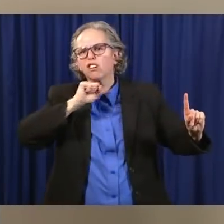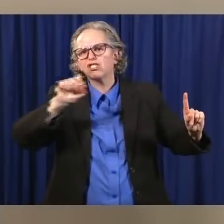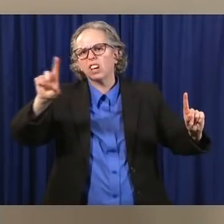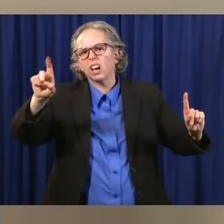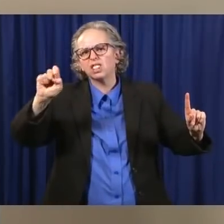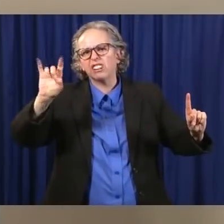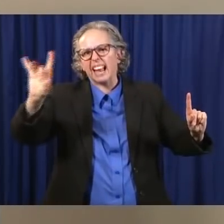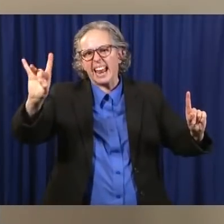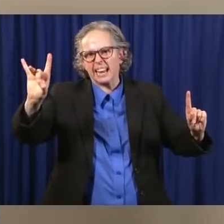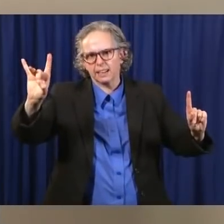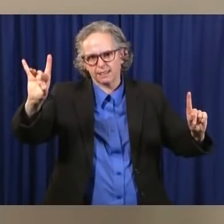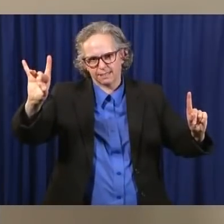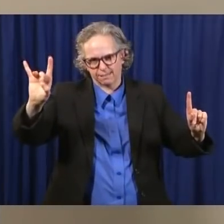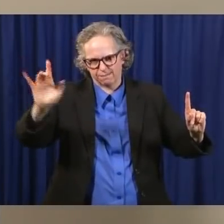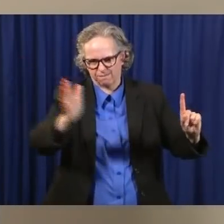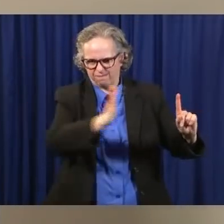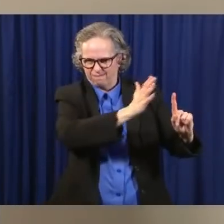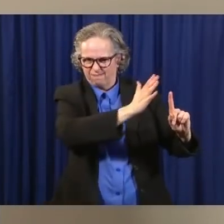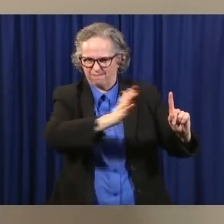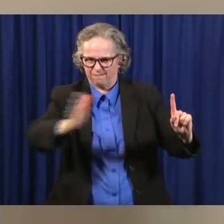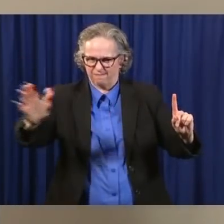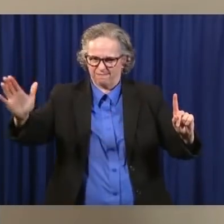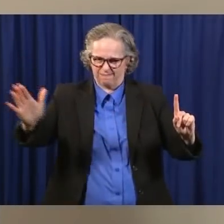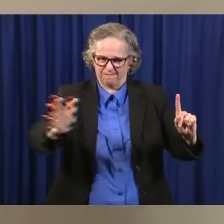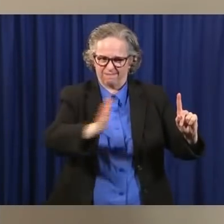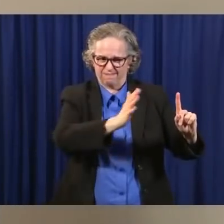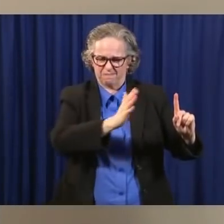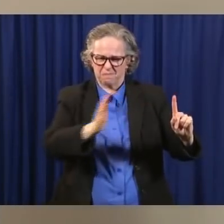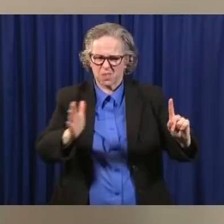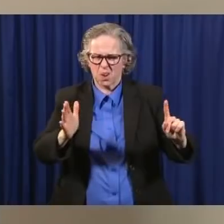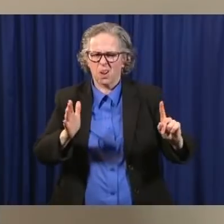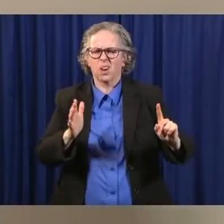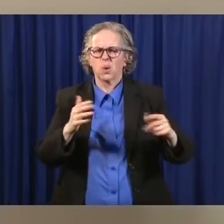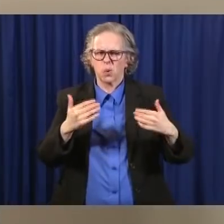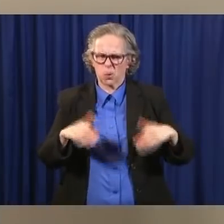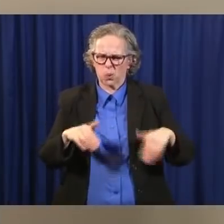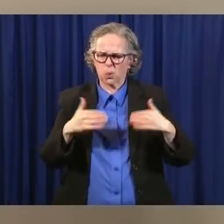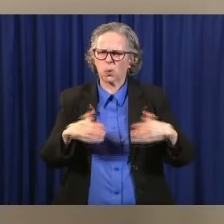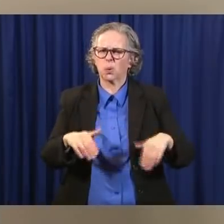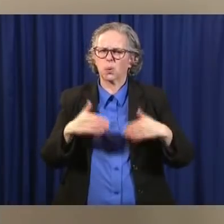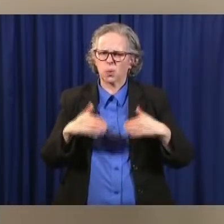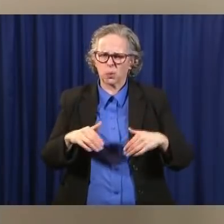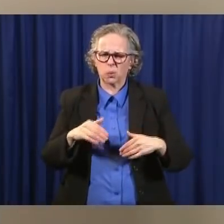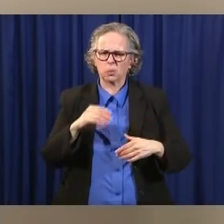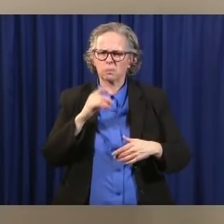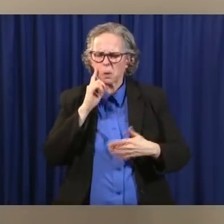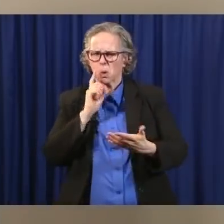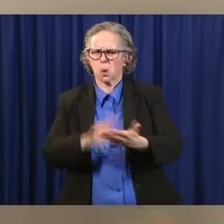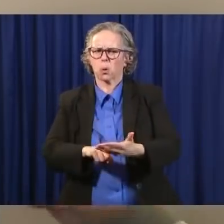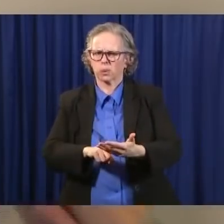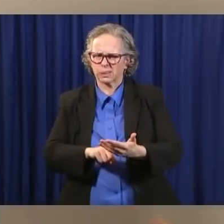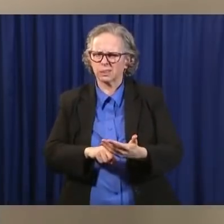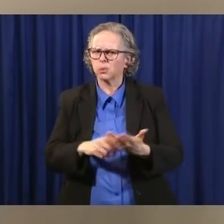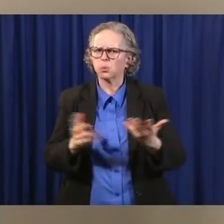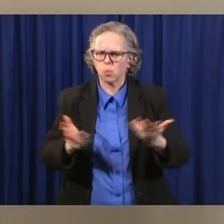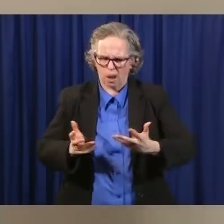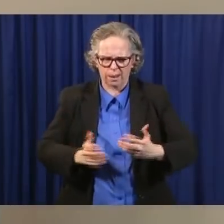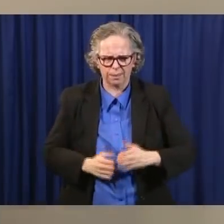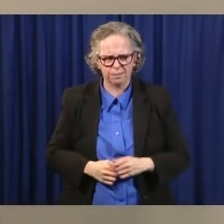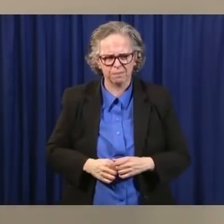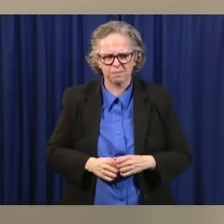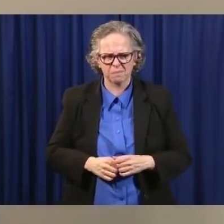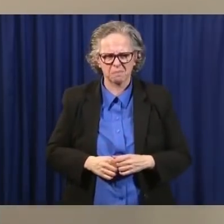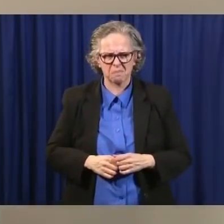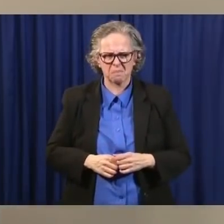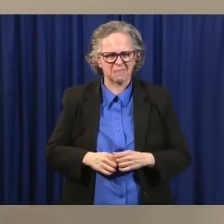has been diagnosed. And also a very interesting fact for us, and I believe it's not on this slide, but